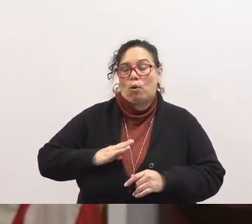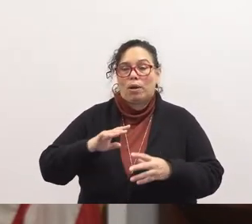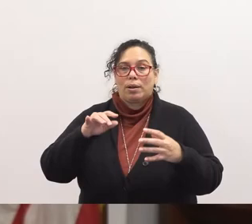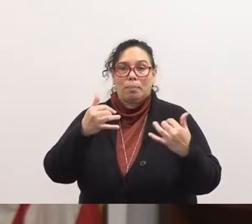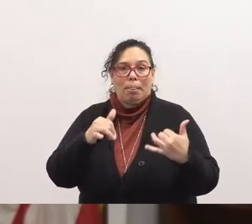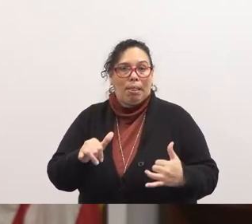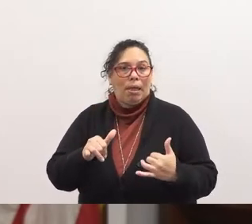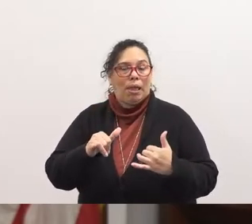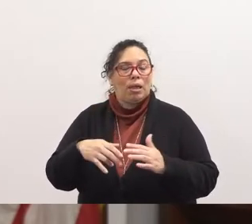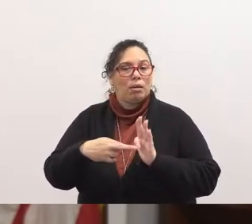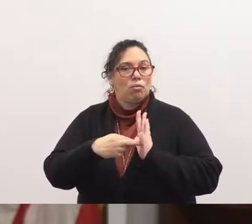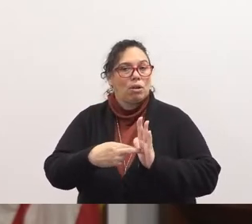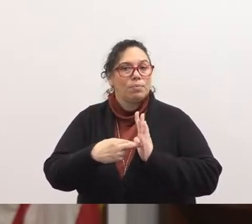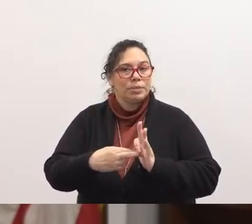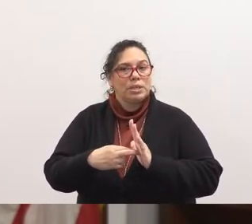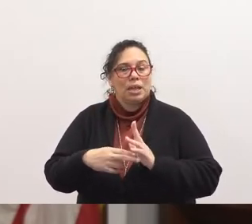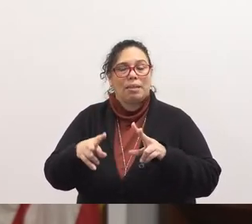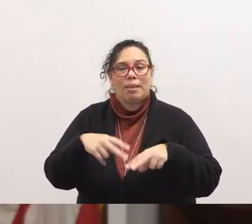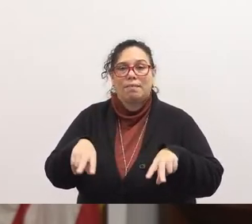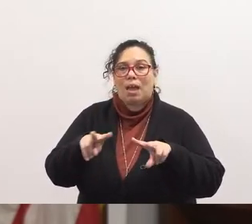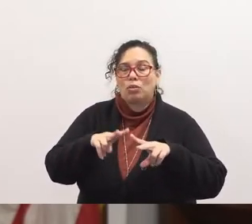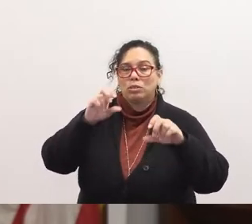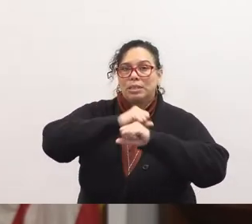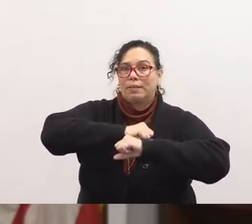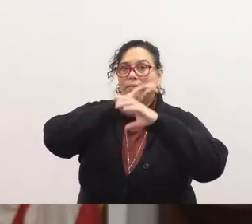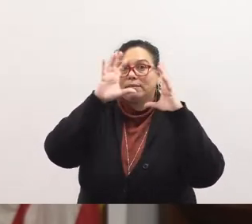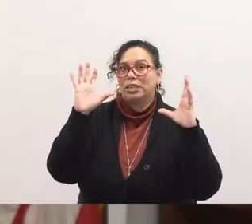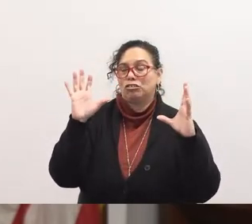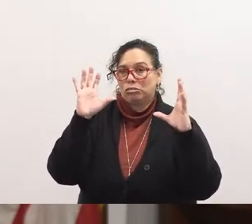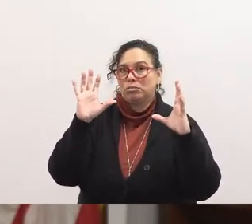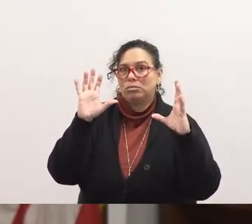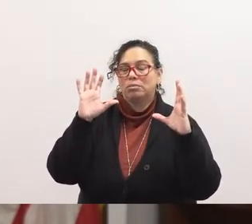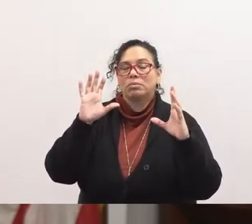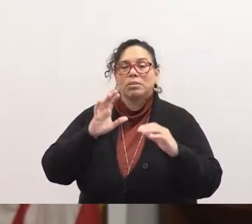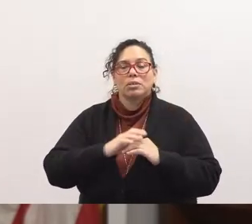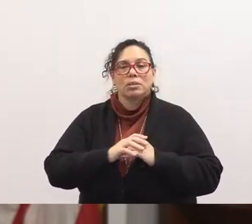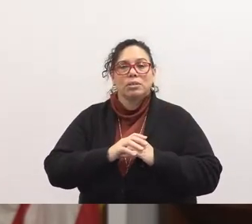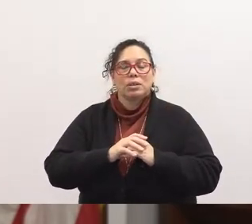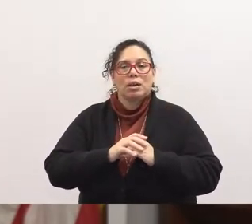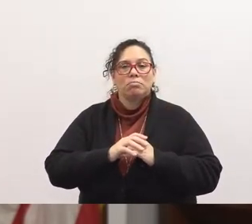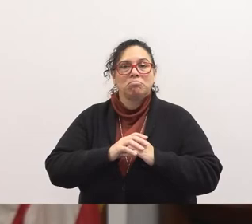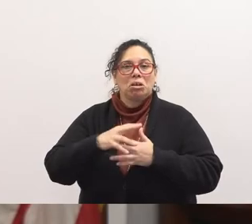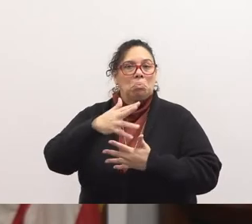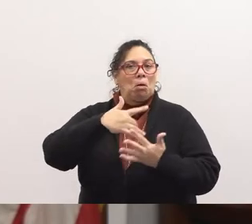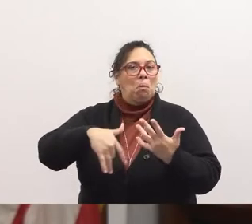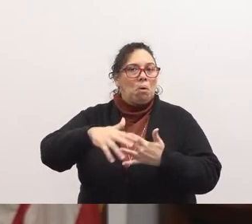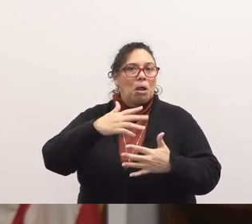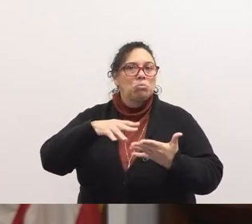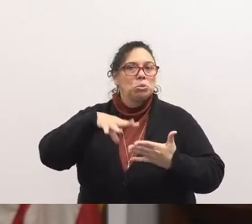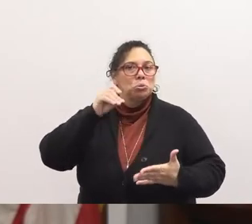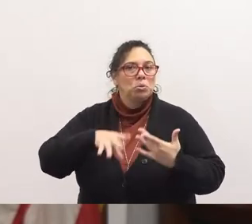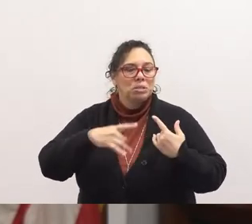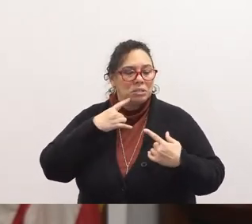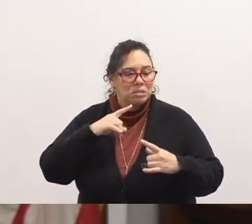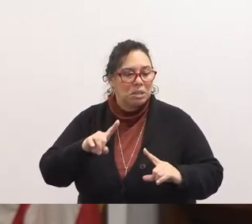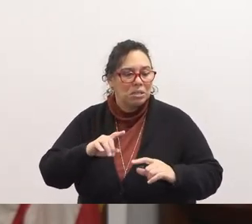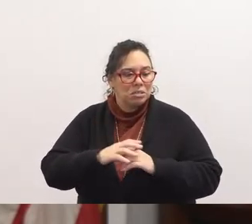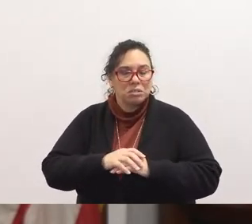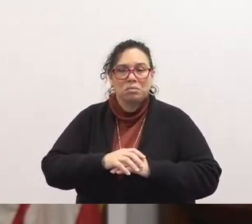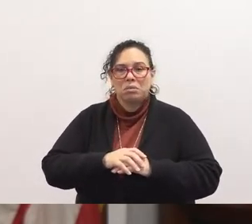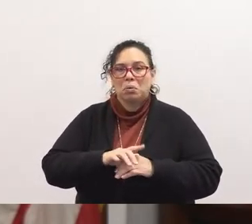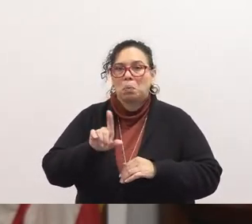representing the values and the vision of our communities around student success. And we can only do that and